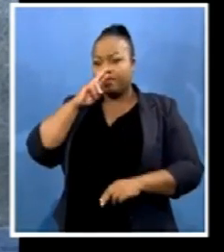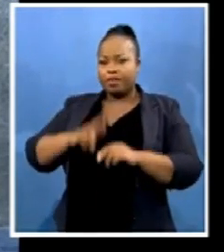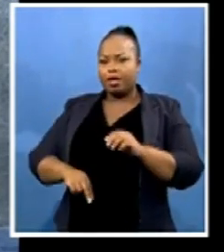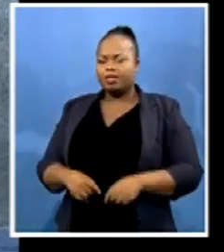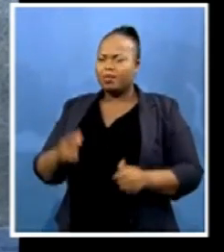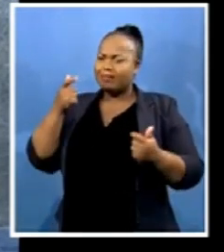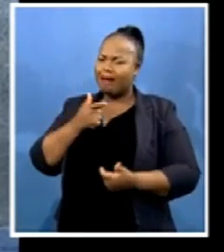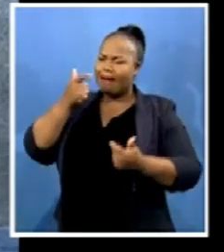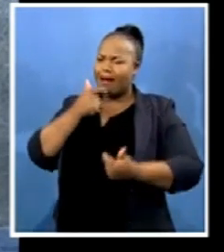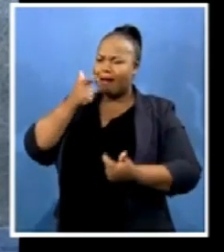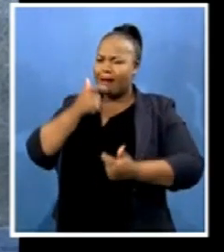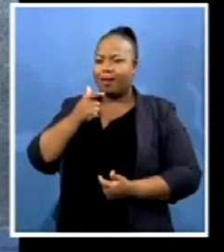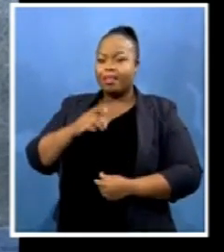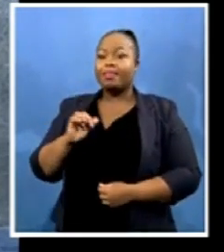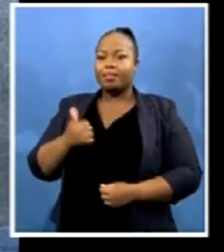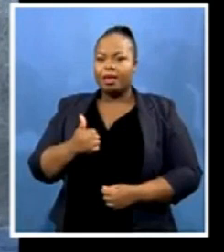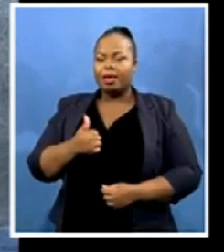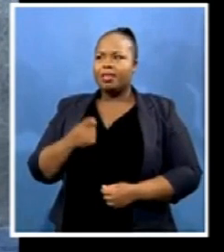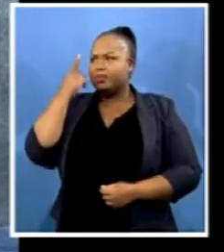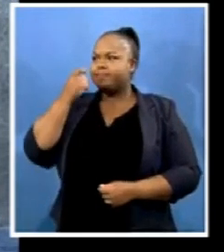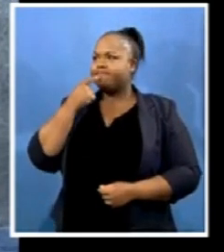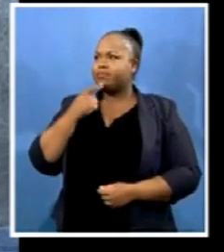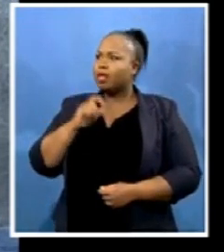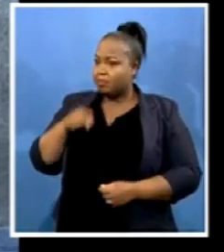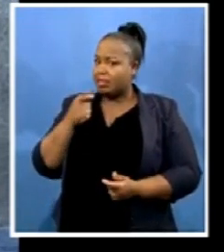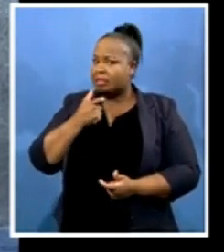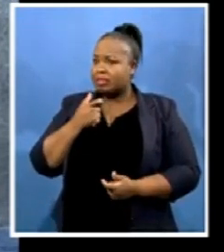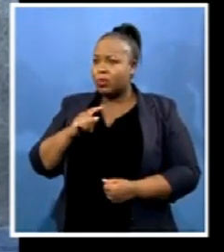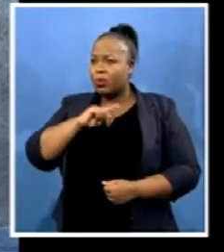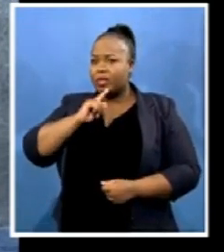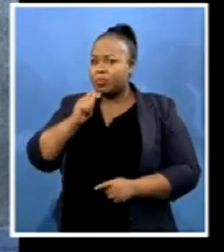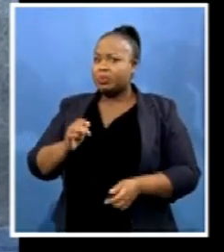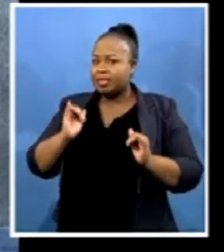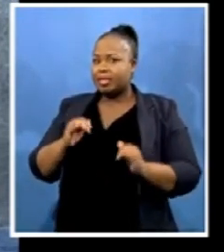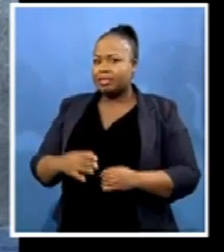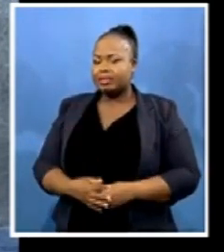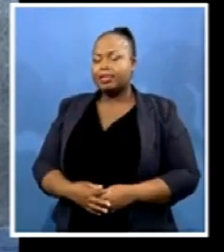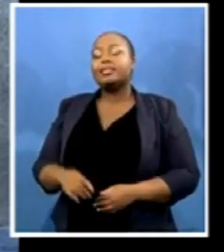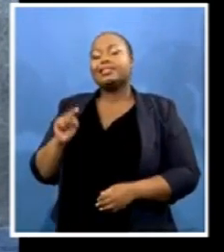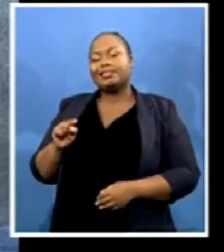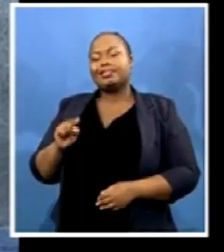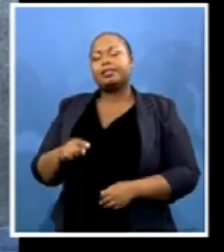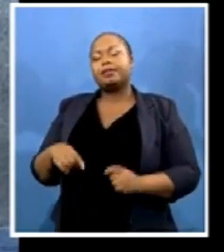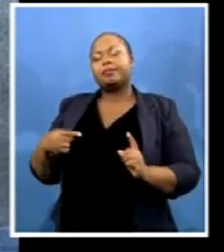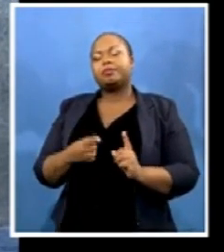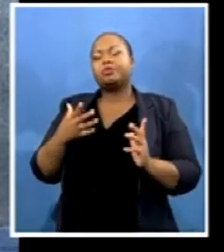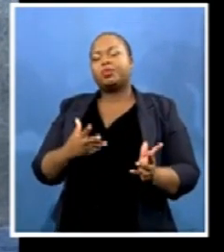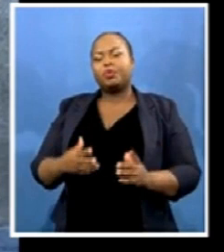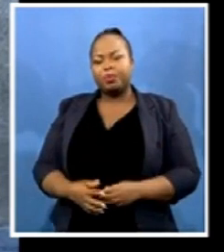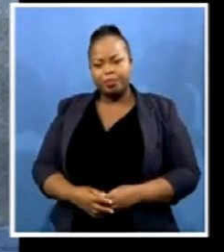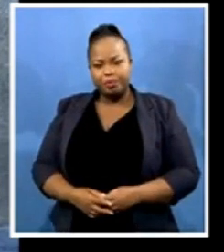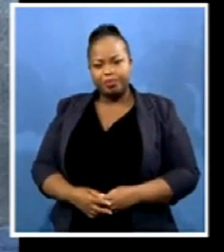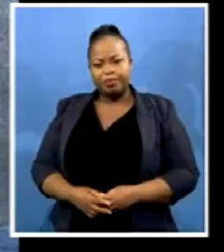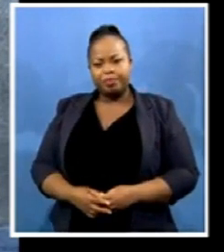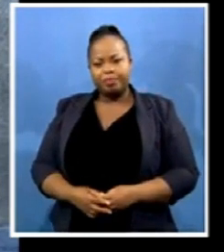ask themselves, should we be laughing about such a matter? That wasn't Ntate Goldberg. Yeah. He, in his seriousness,